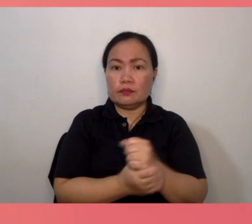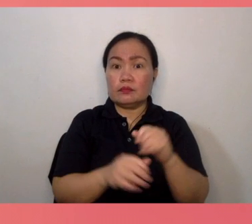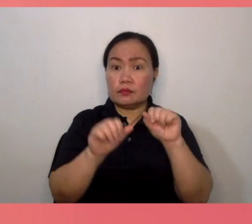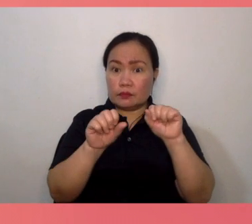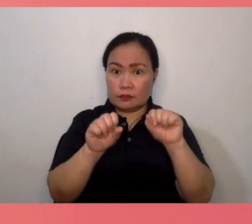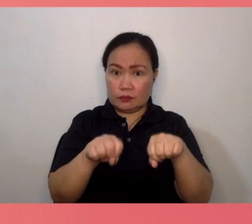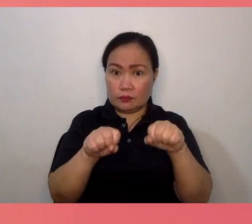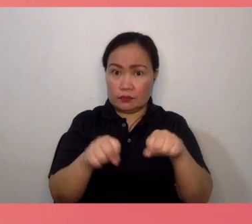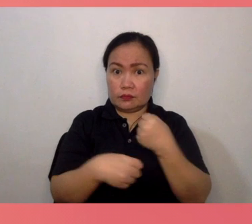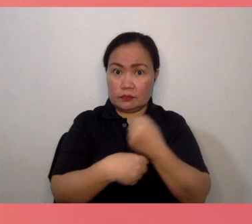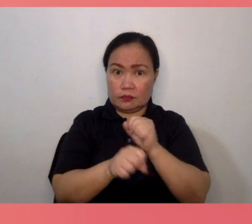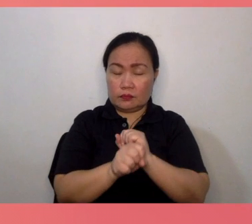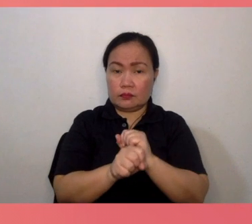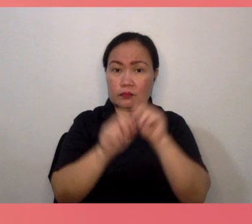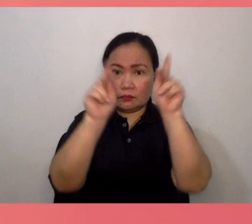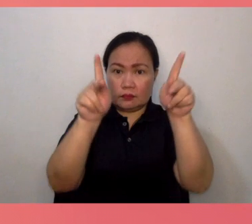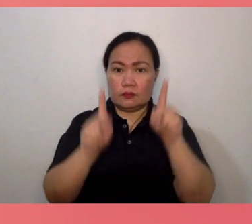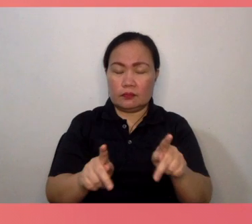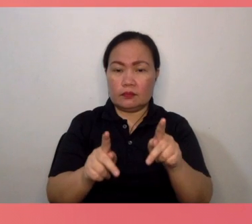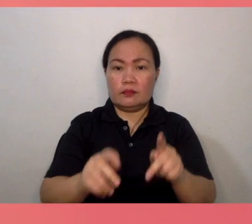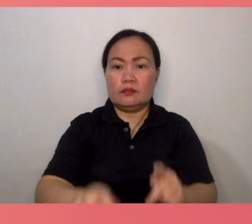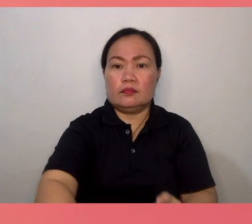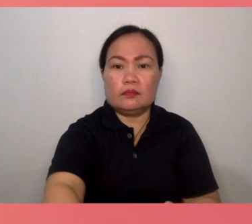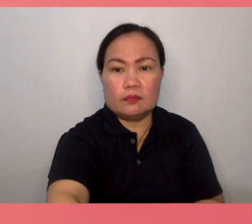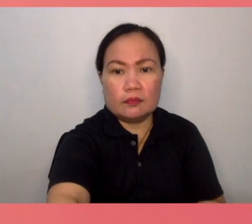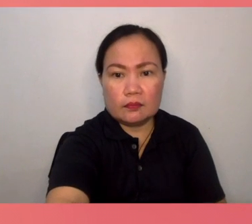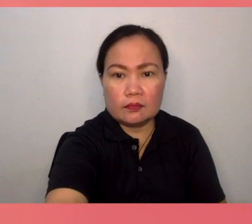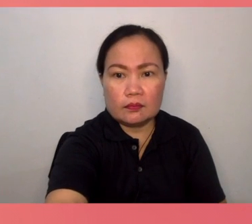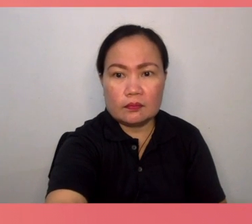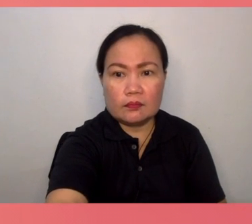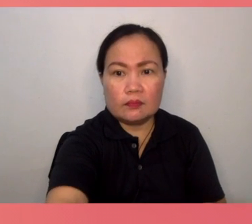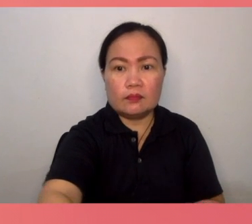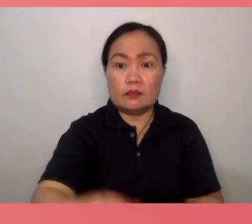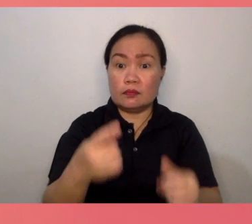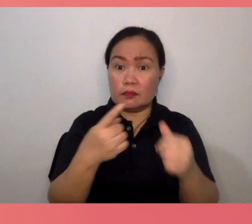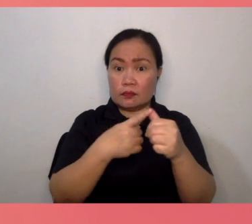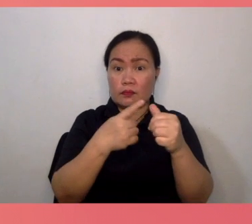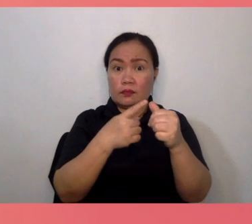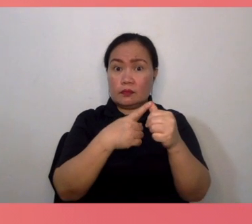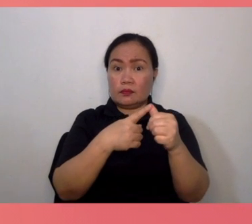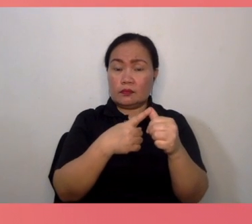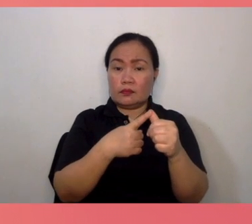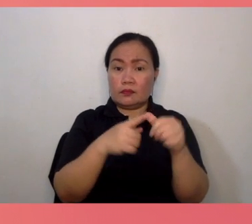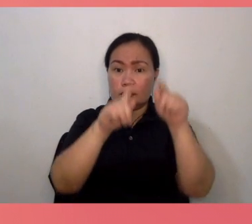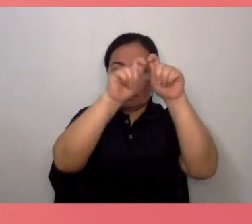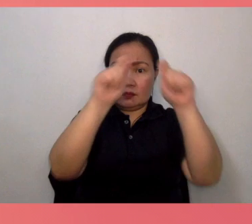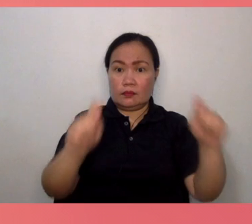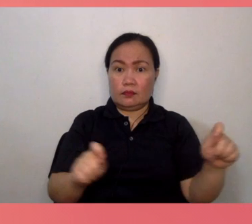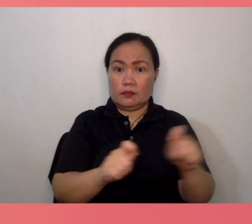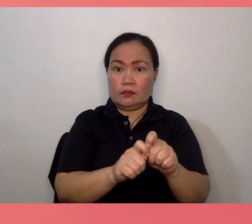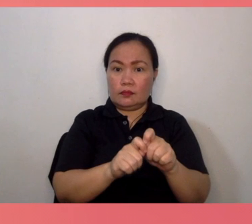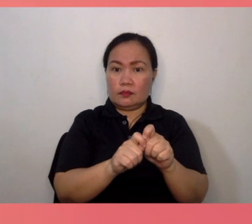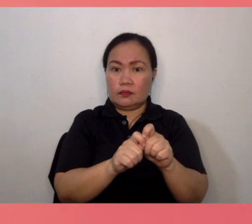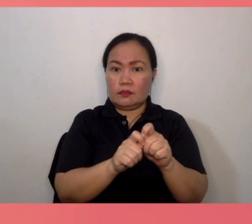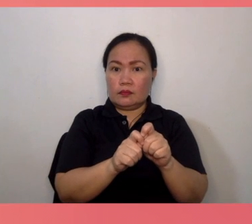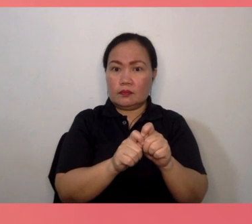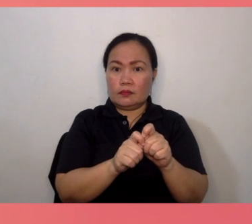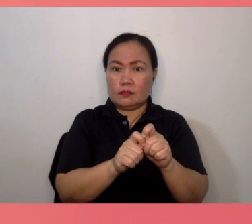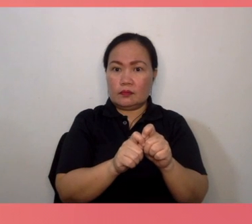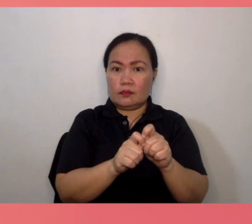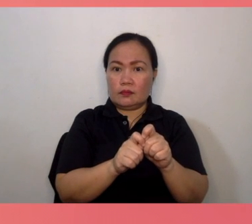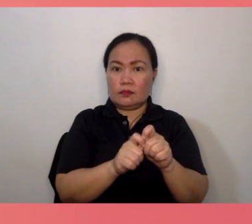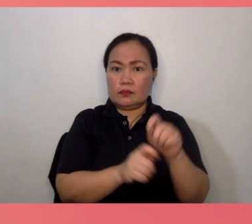ng proportion from the given first triangle. So, sa first triangle mo, meron tayong pwede mong gamitan ng proportion